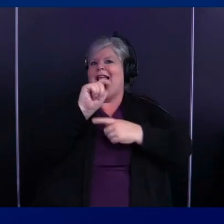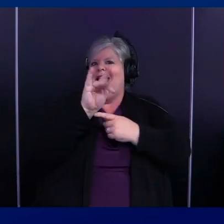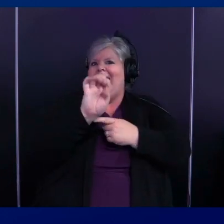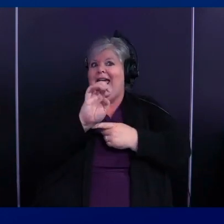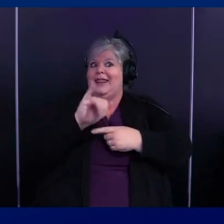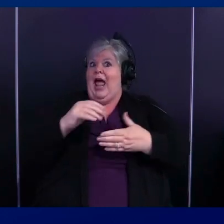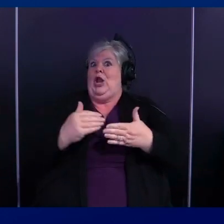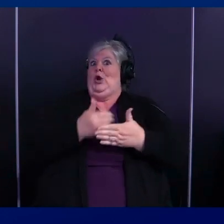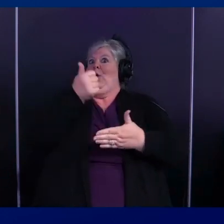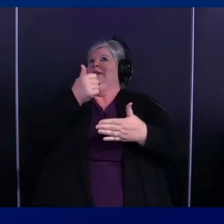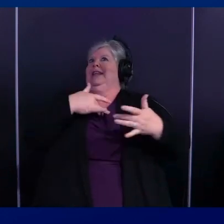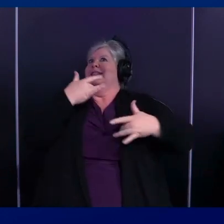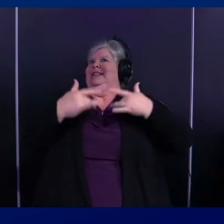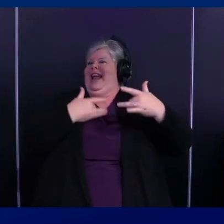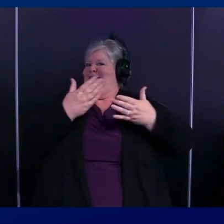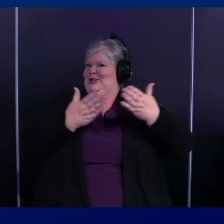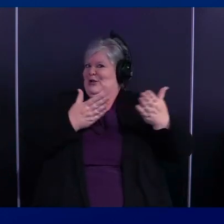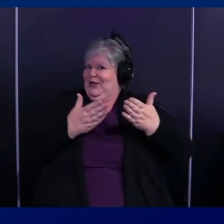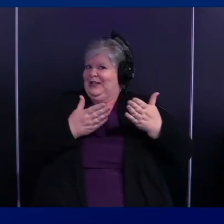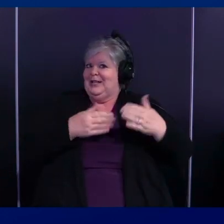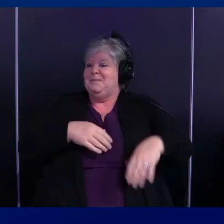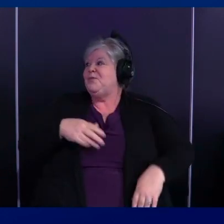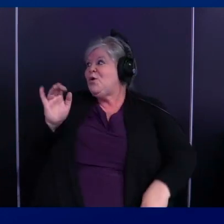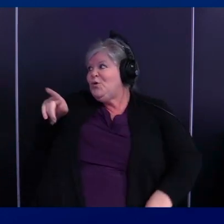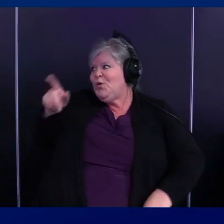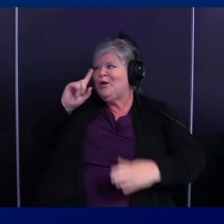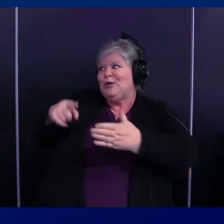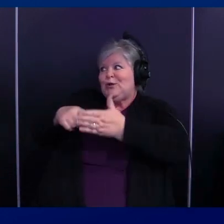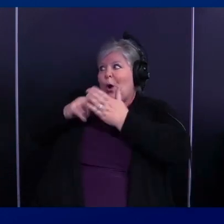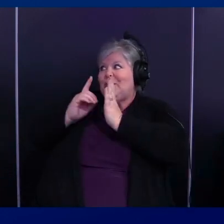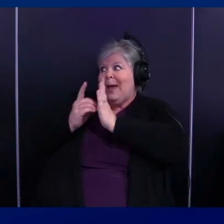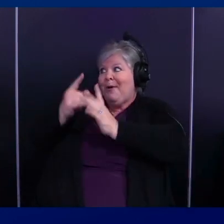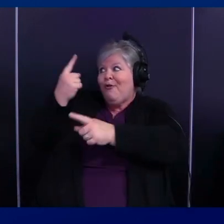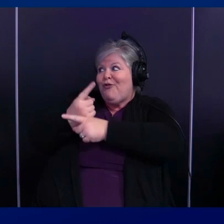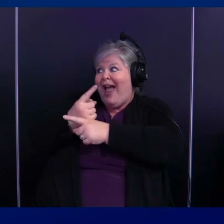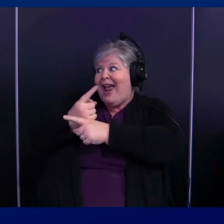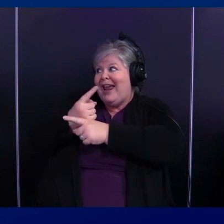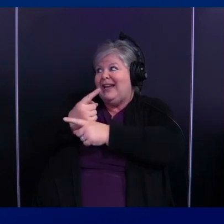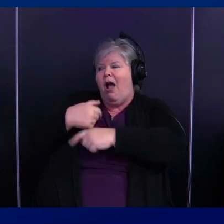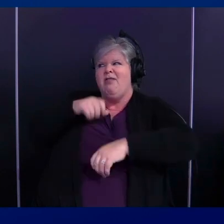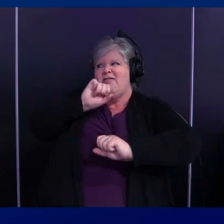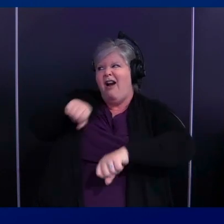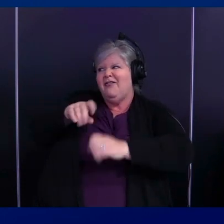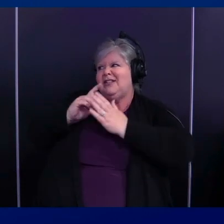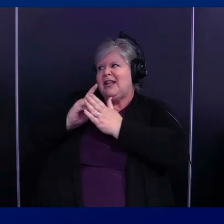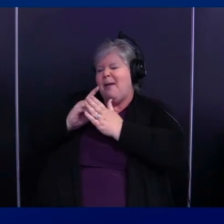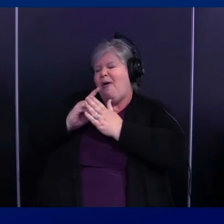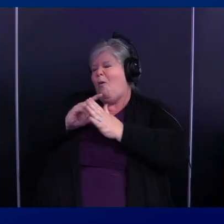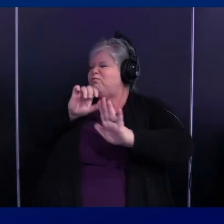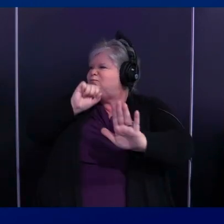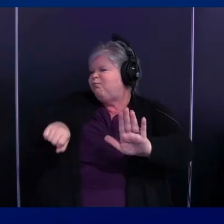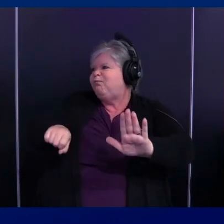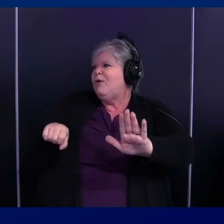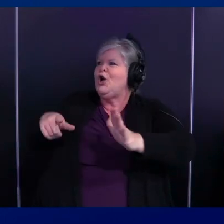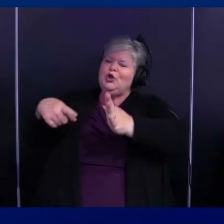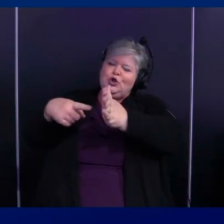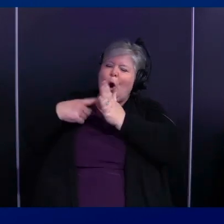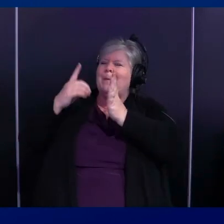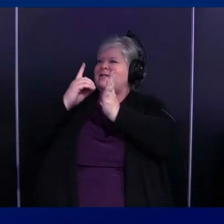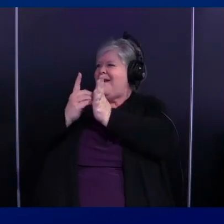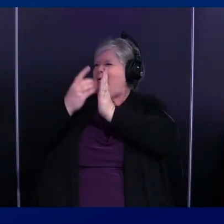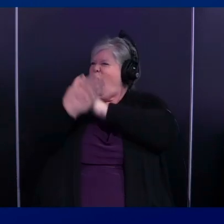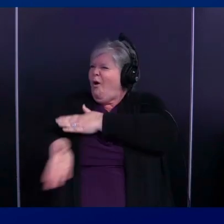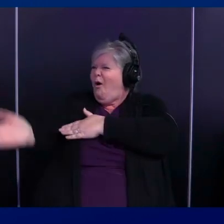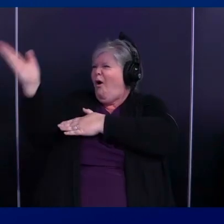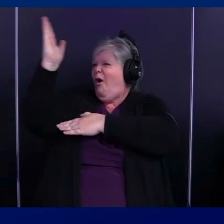exciting services. And you're going to be showing us a demo too, right? I love demos. I'm a huge fan of demos. Show me the demos all day.